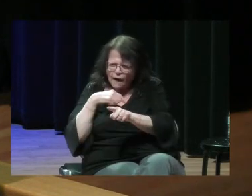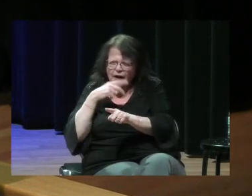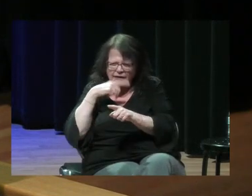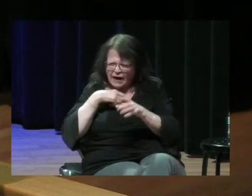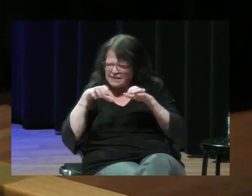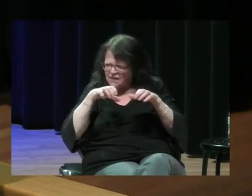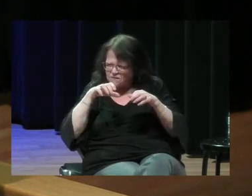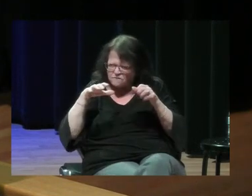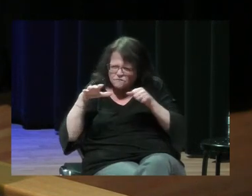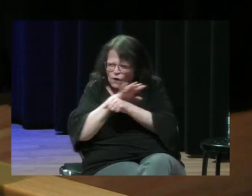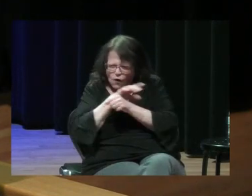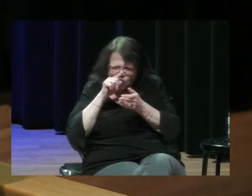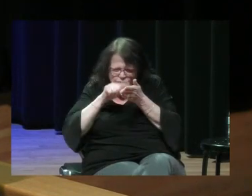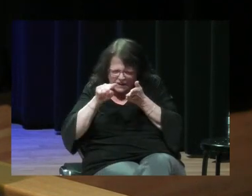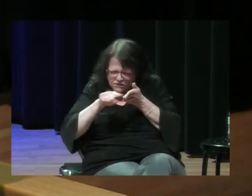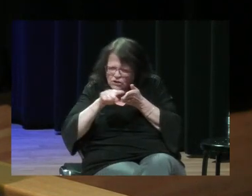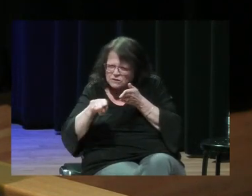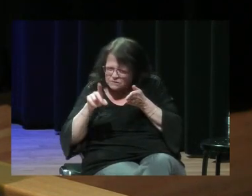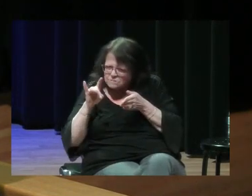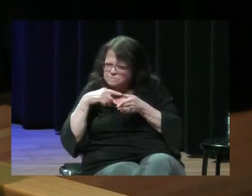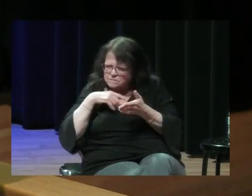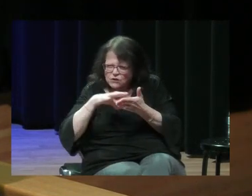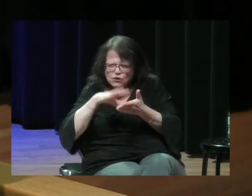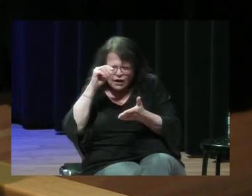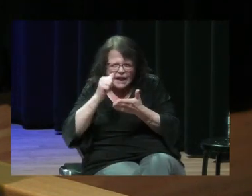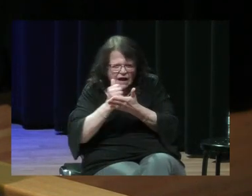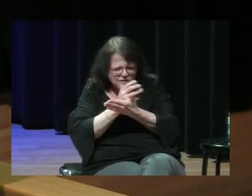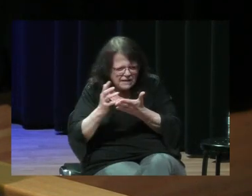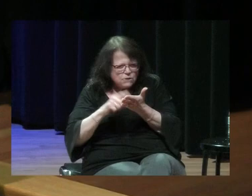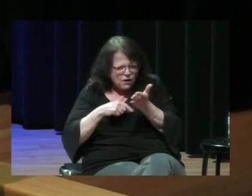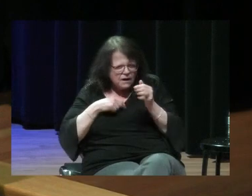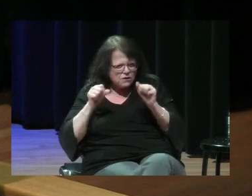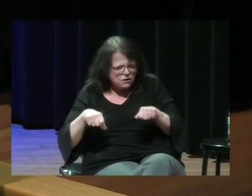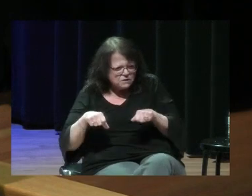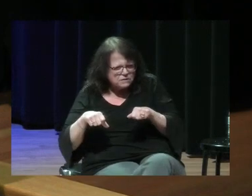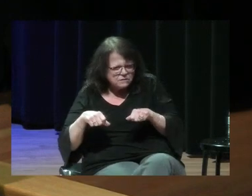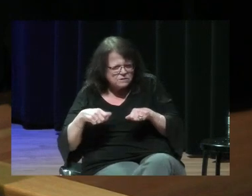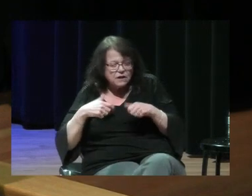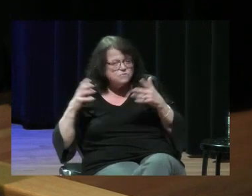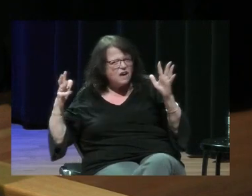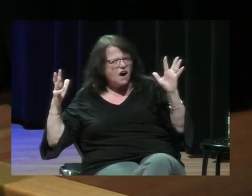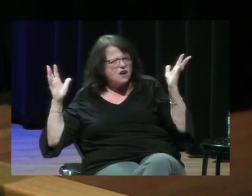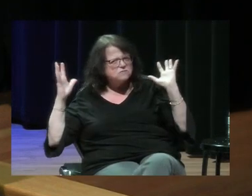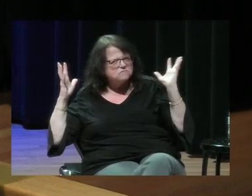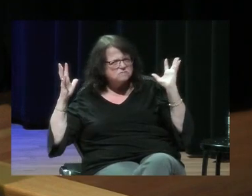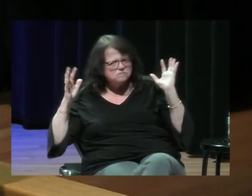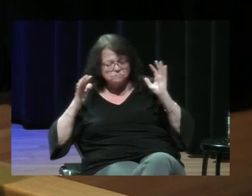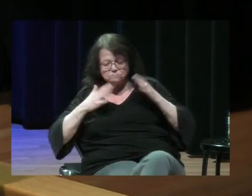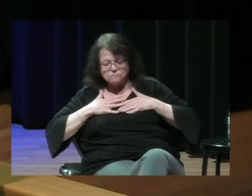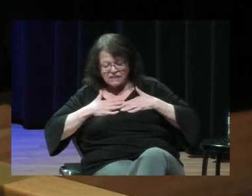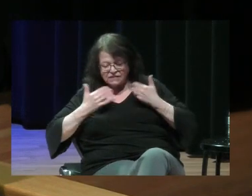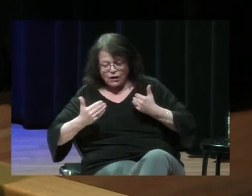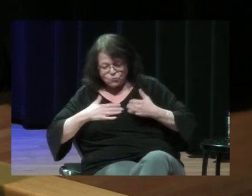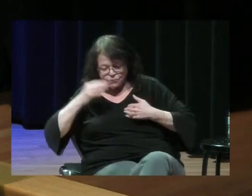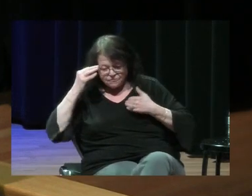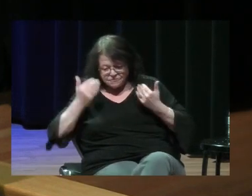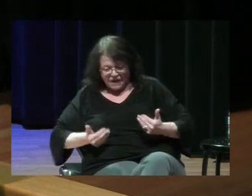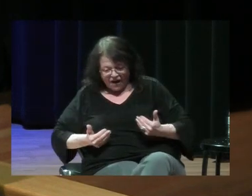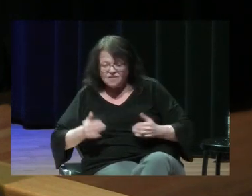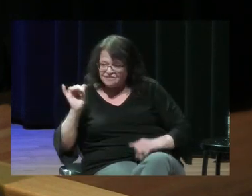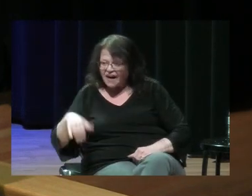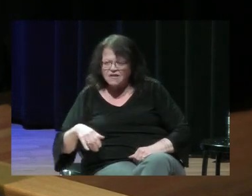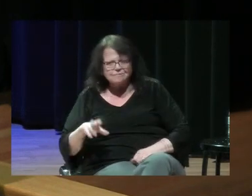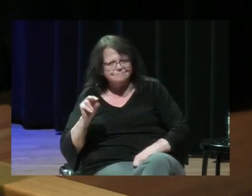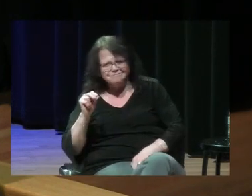research. I really leaned in. I learned everything I could, and I'm done now, and this is where I'm at. And that ain't it, baby.